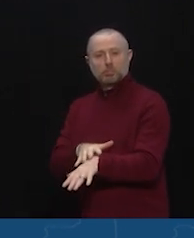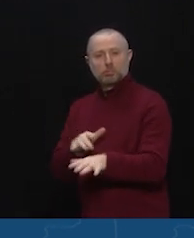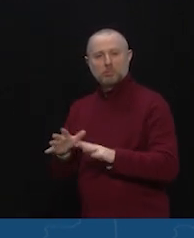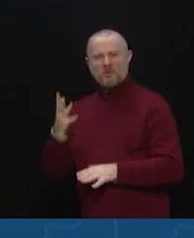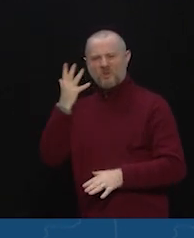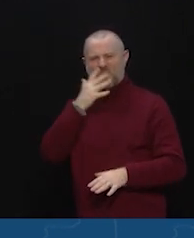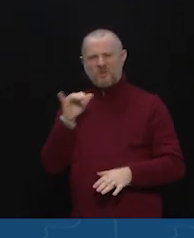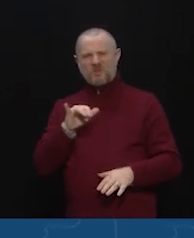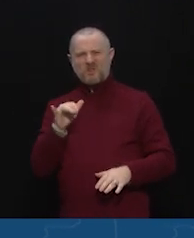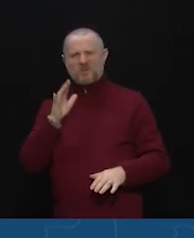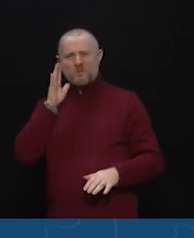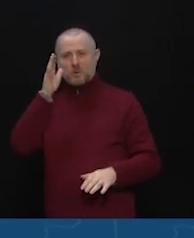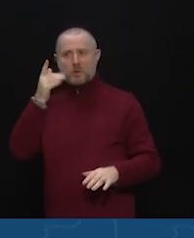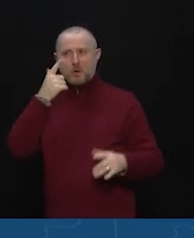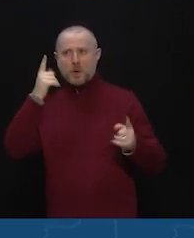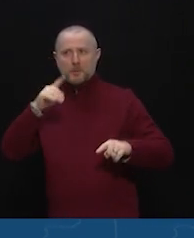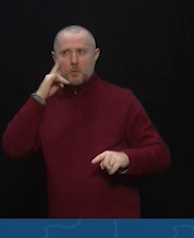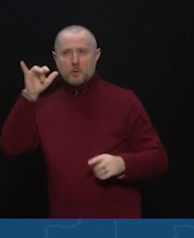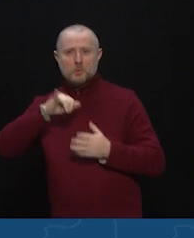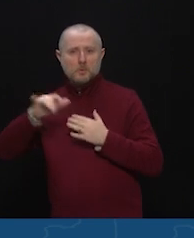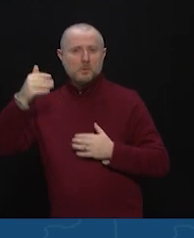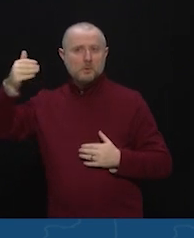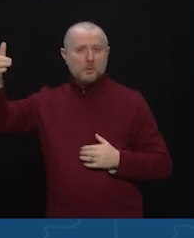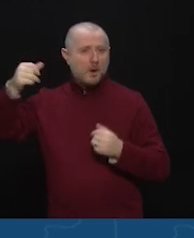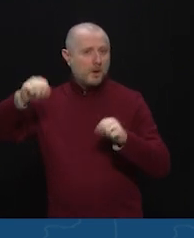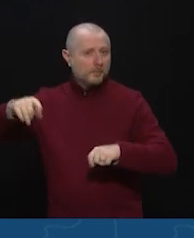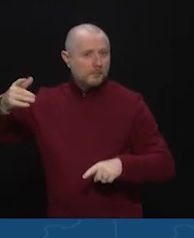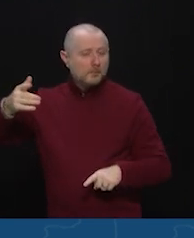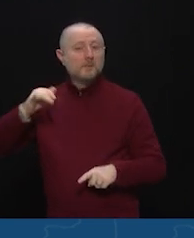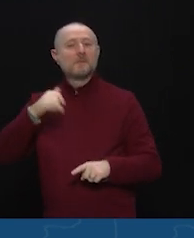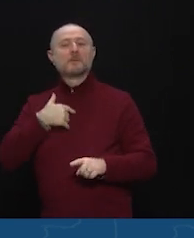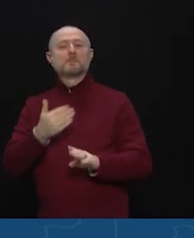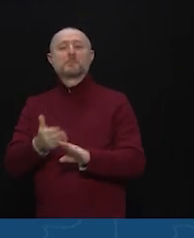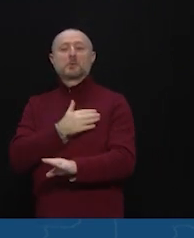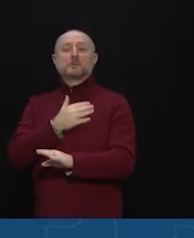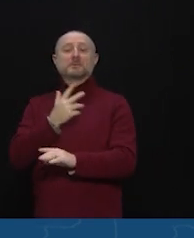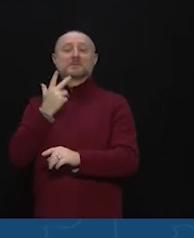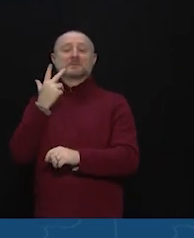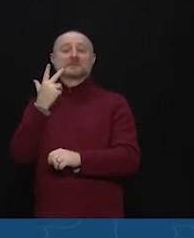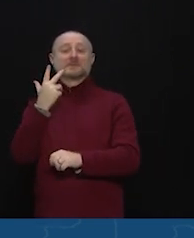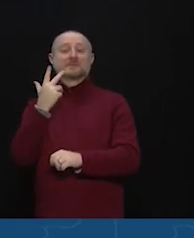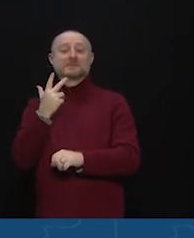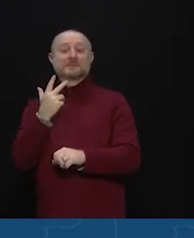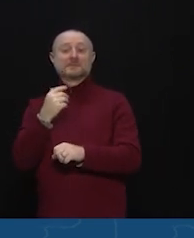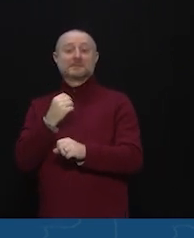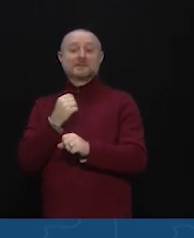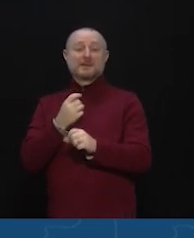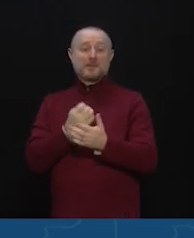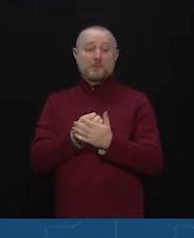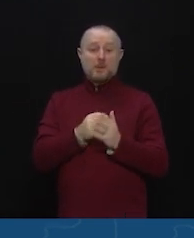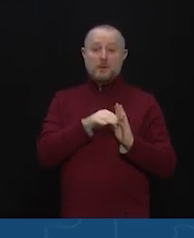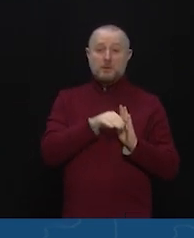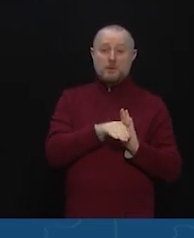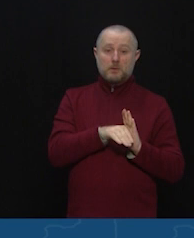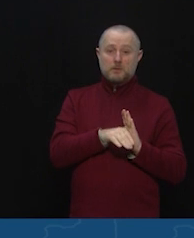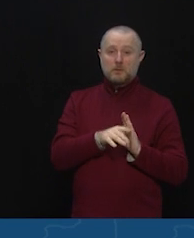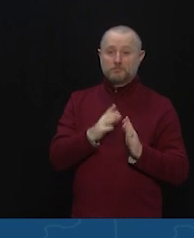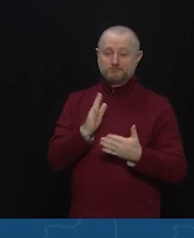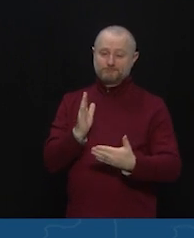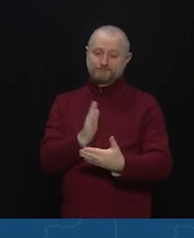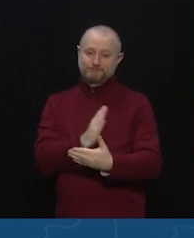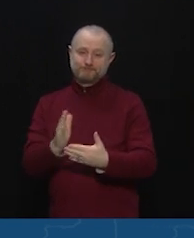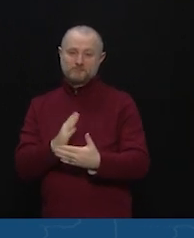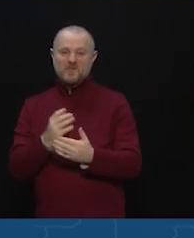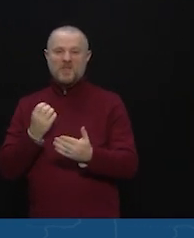New York State. And the range in the past 3 recessions, the range of revenue loss is between 36 to 50